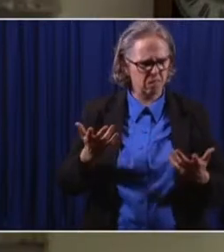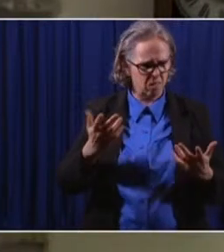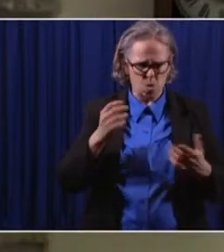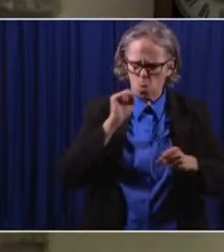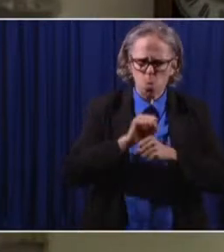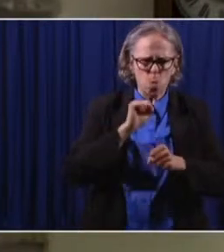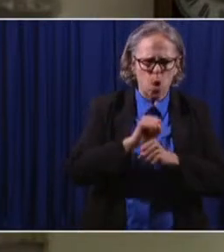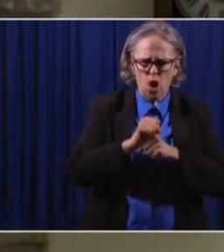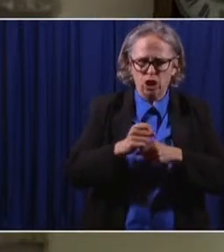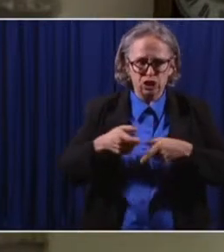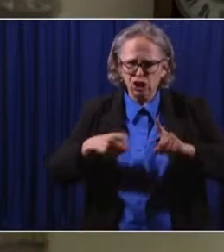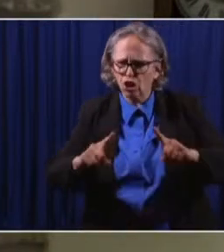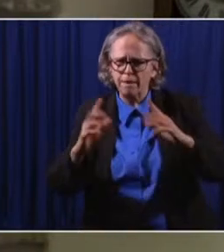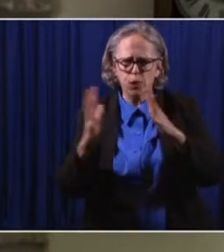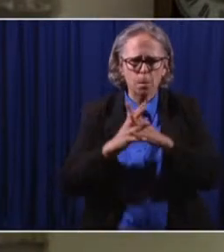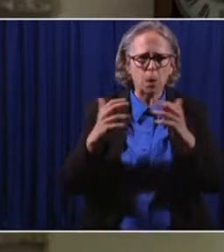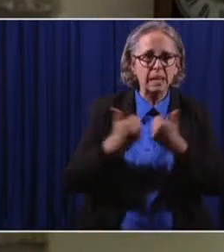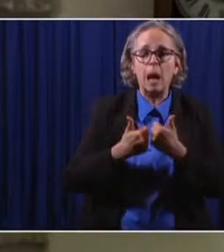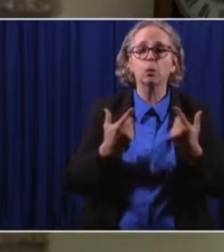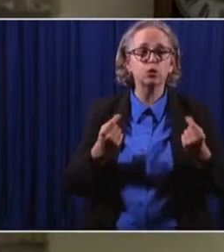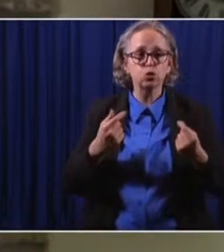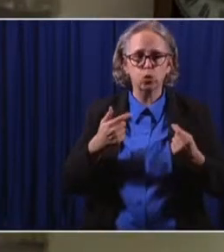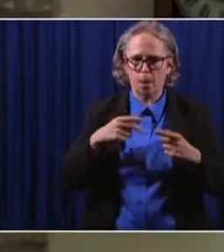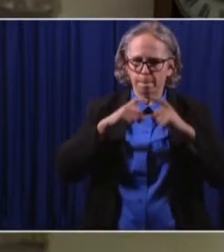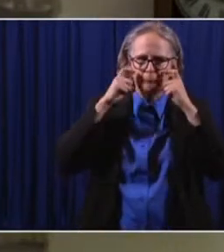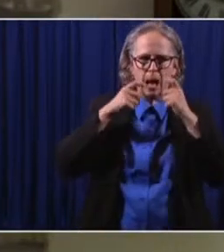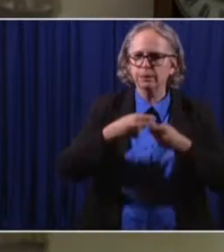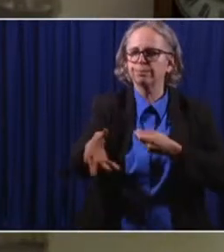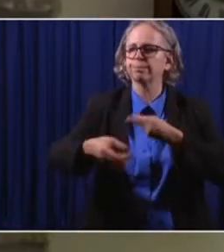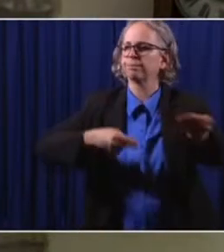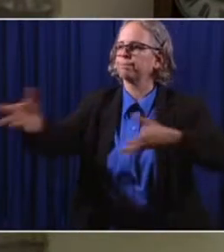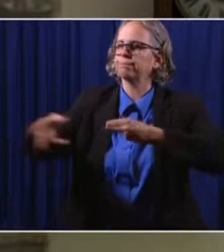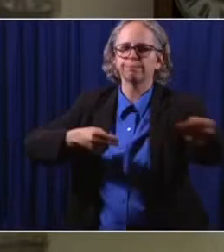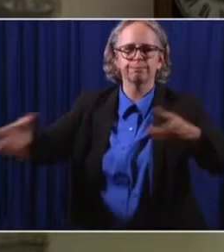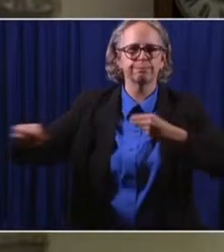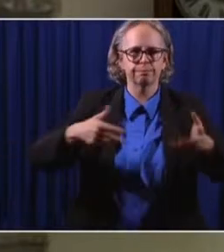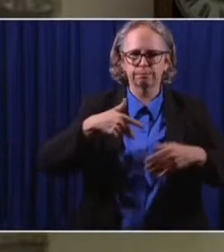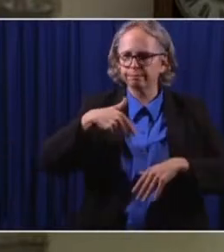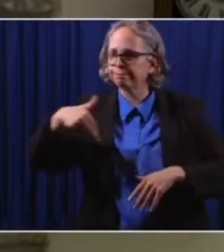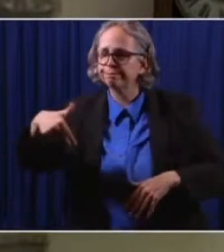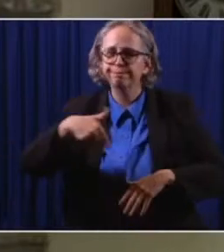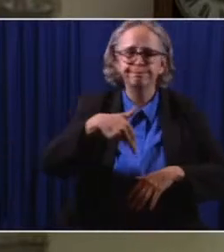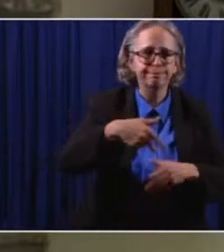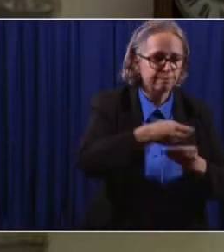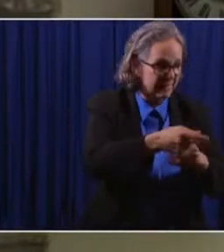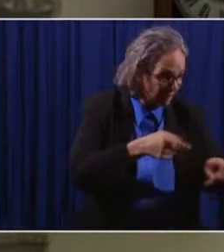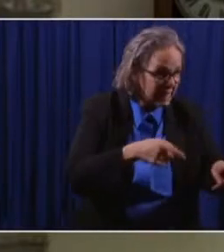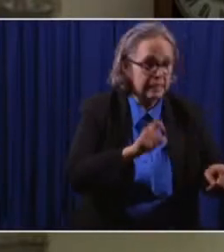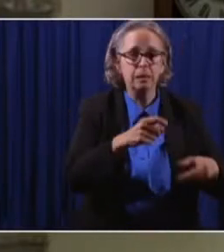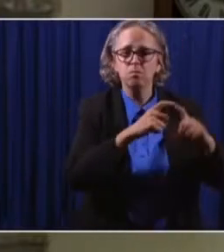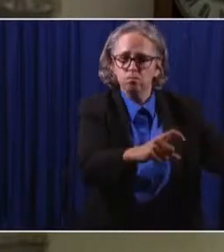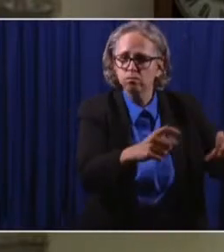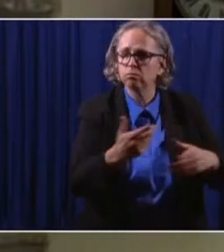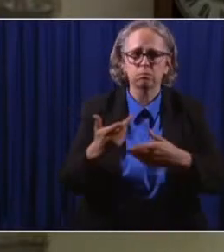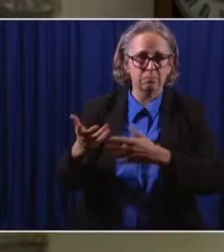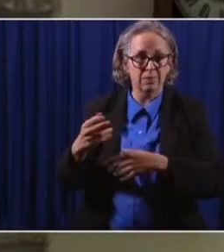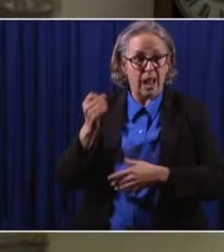offering free masks to anyone who did not have one and greeting fans with handouts and a message: welcome, mask on, game